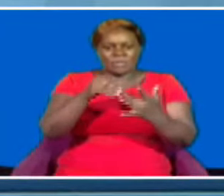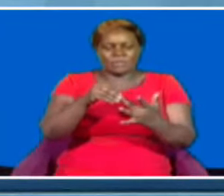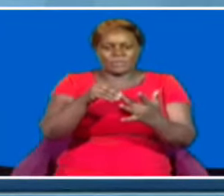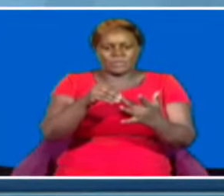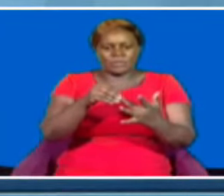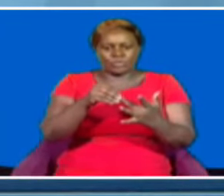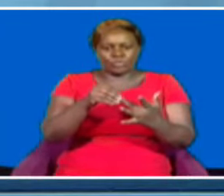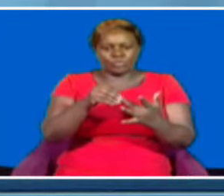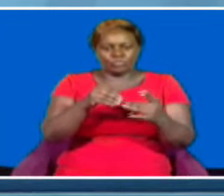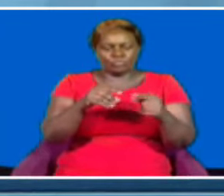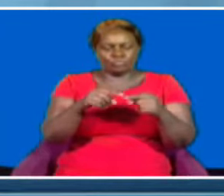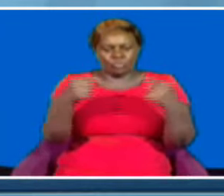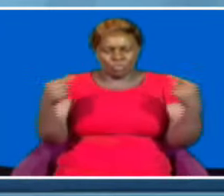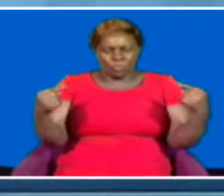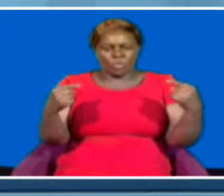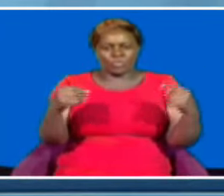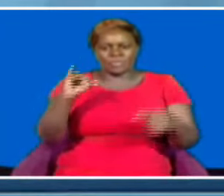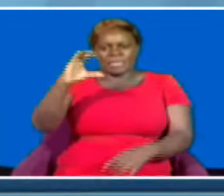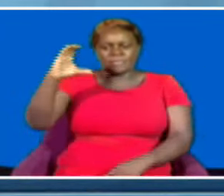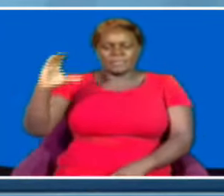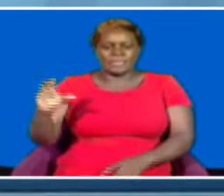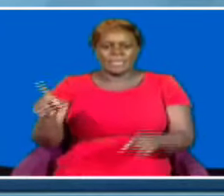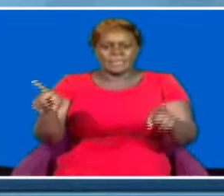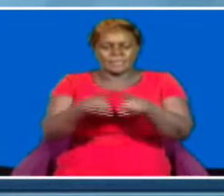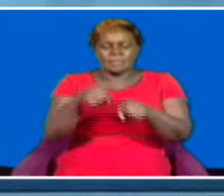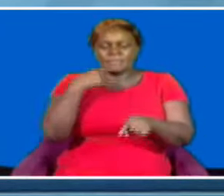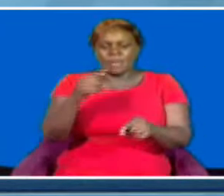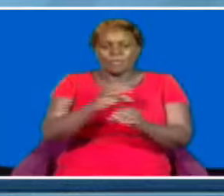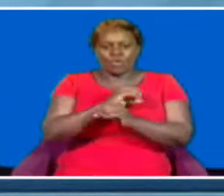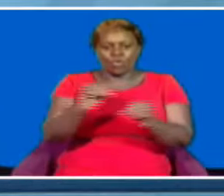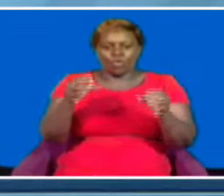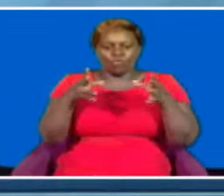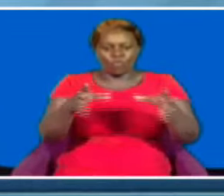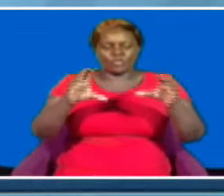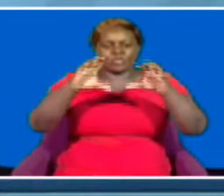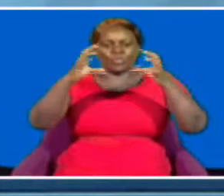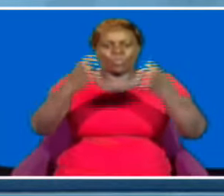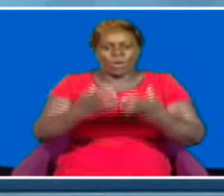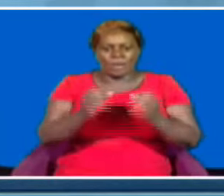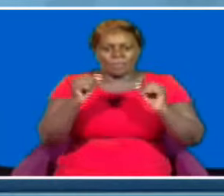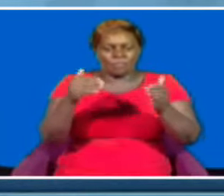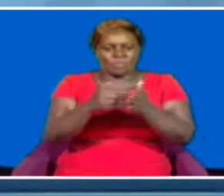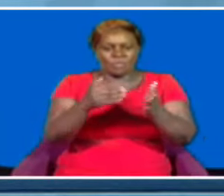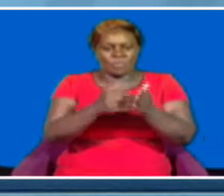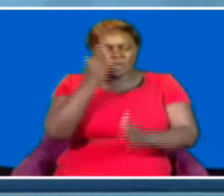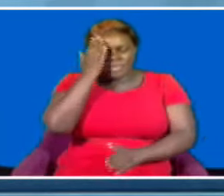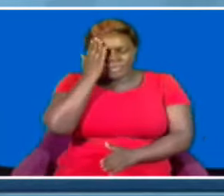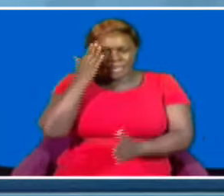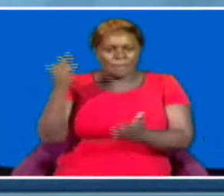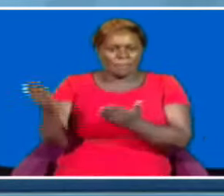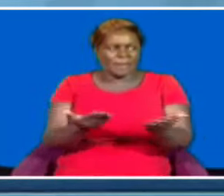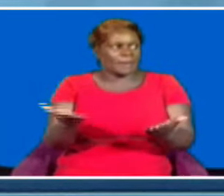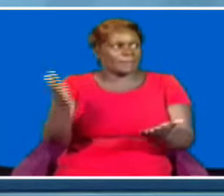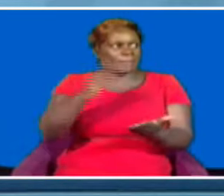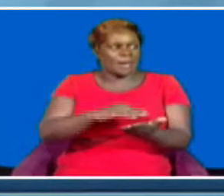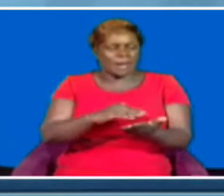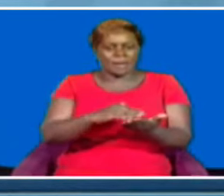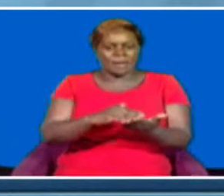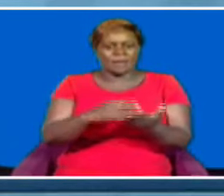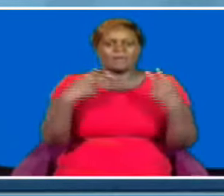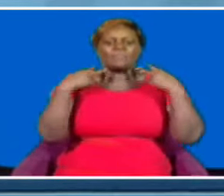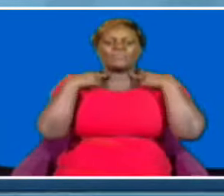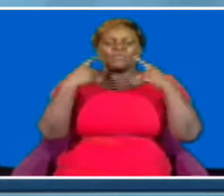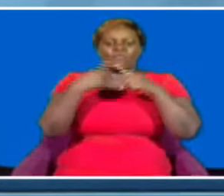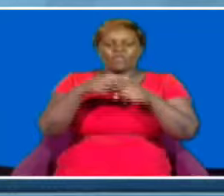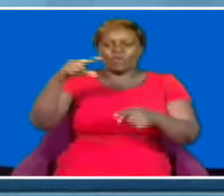to counteract ICC's move. Katz also said no force in the world would prevent Israel from bringing back its hostages from